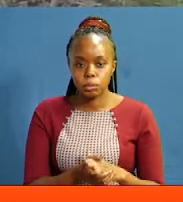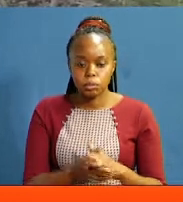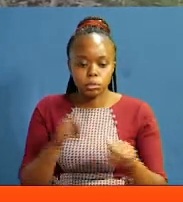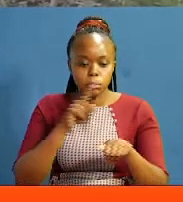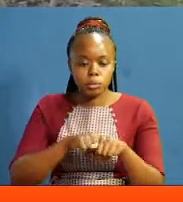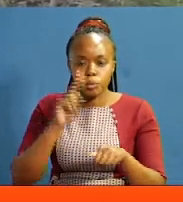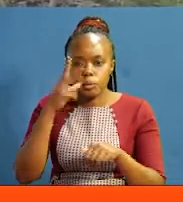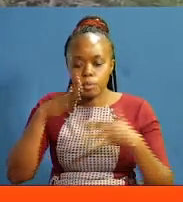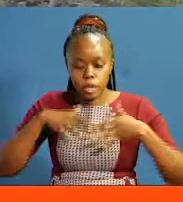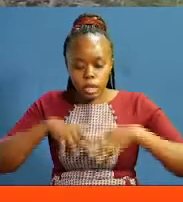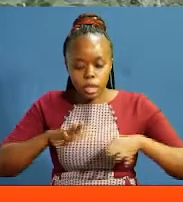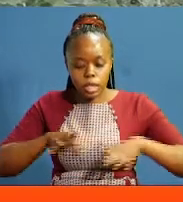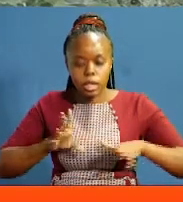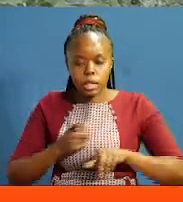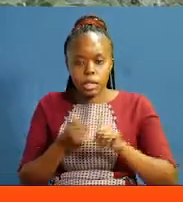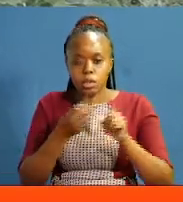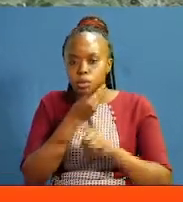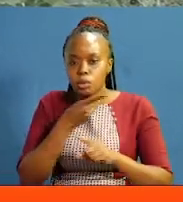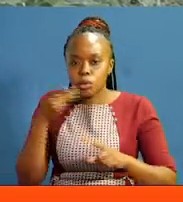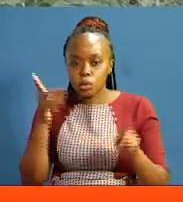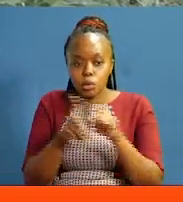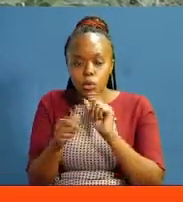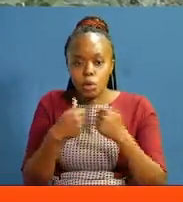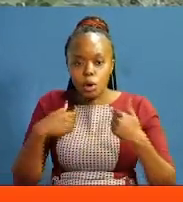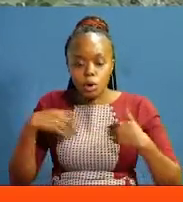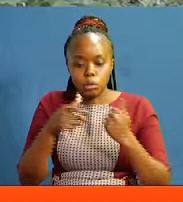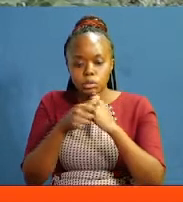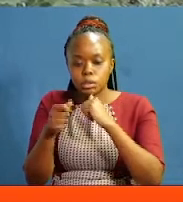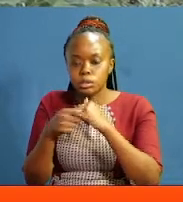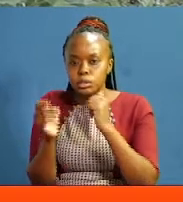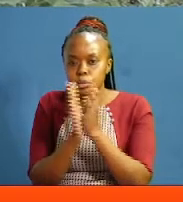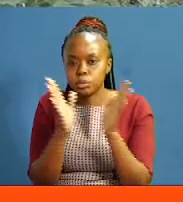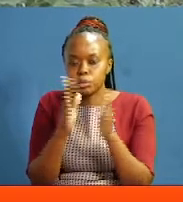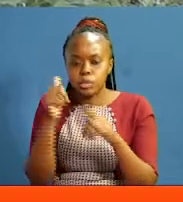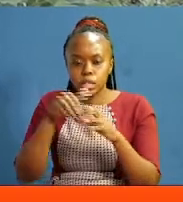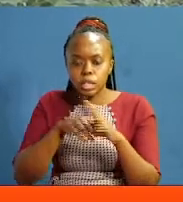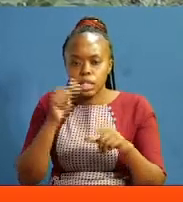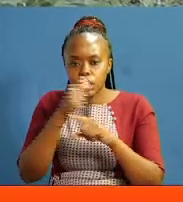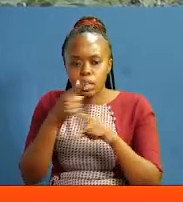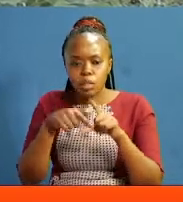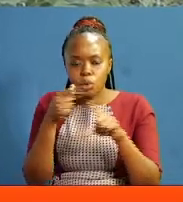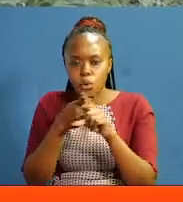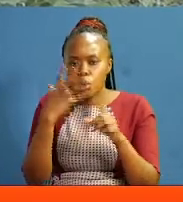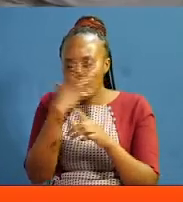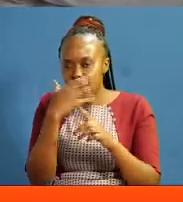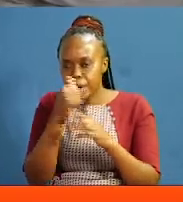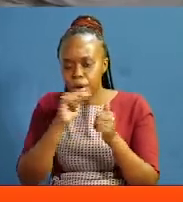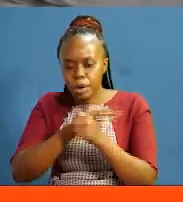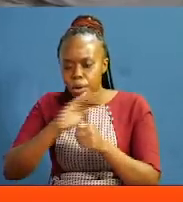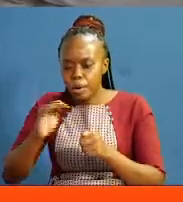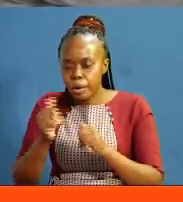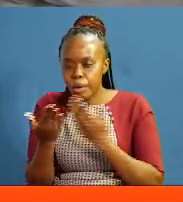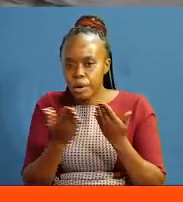While Kenyans are suffering from drought-stricken famine, potatoes worth millions are rotting in the farms in Kinangop, Nyandarua